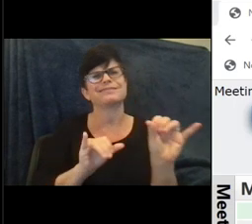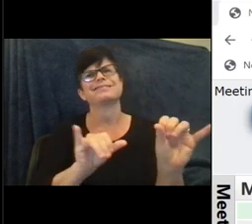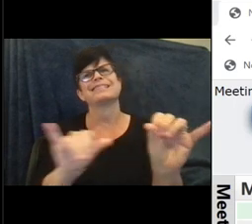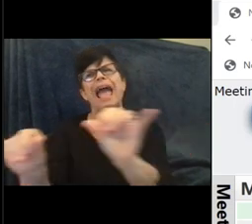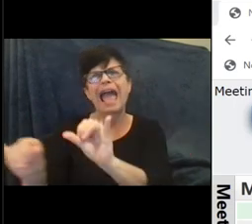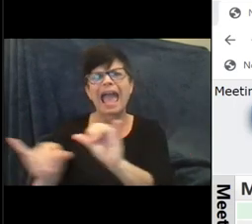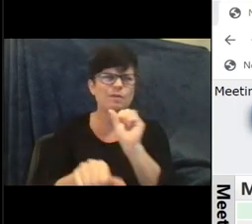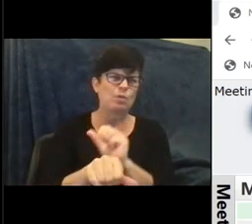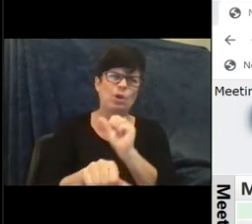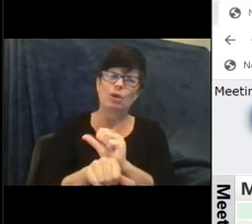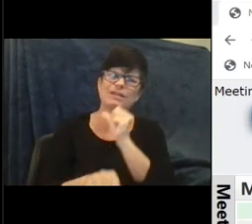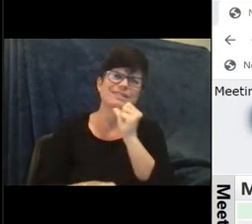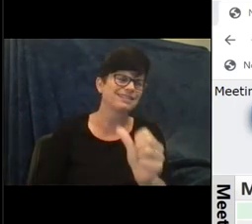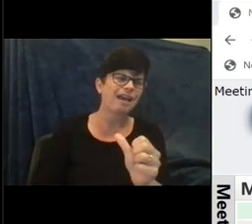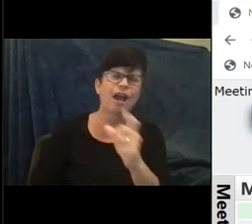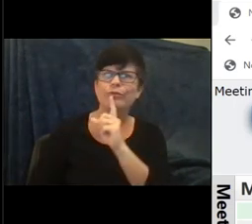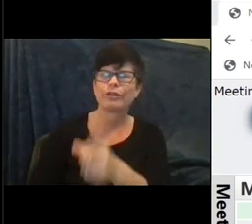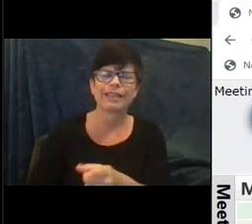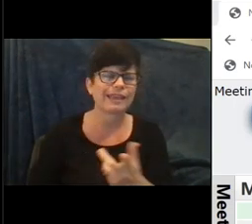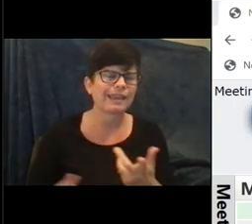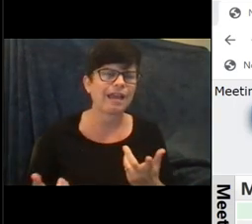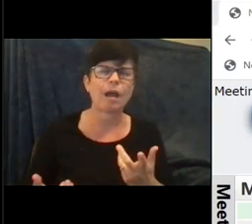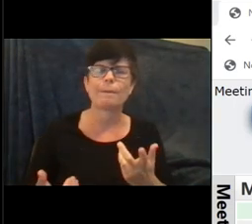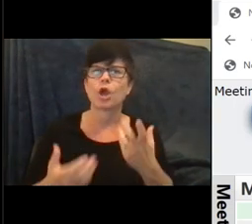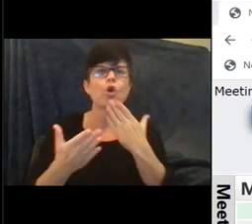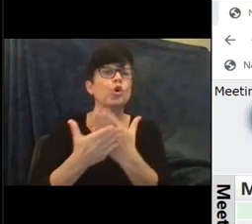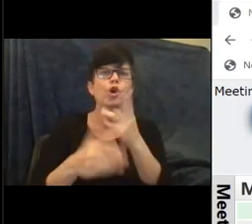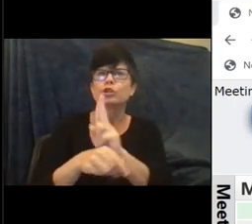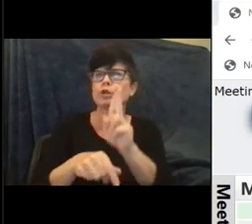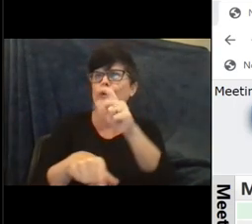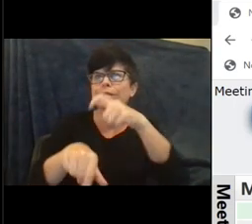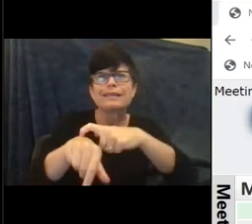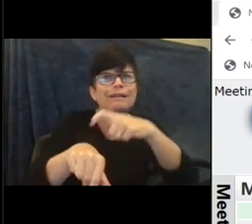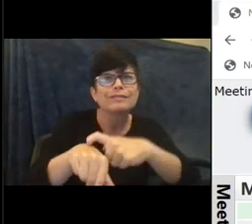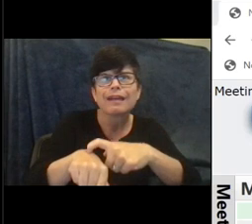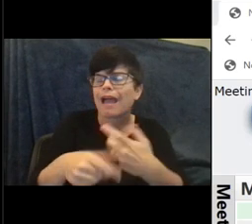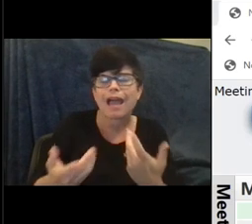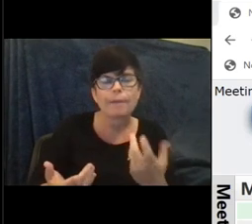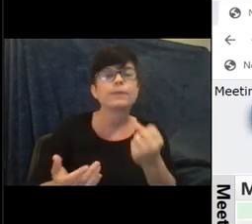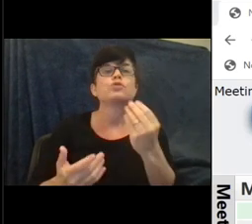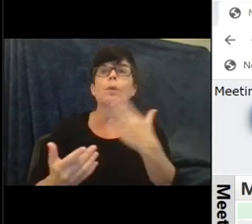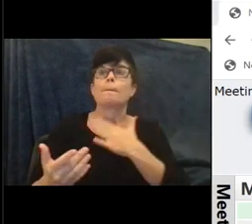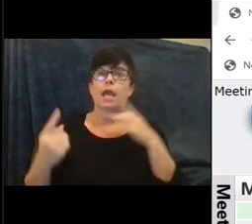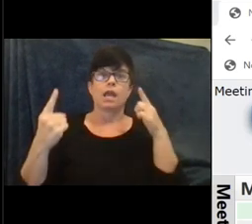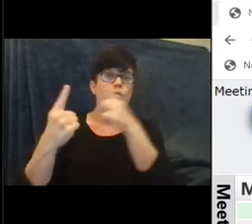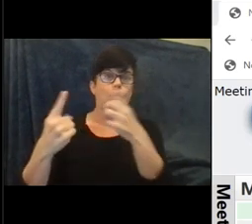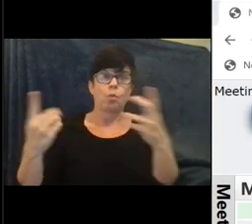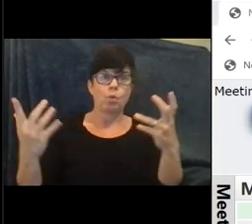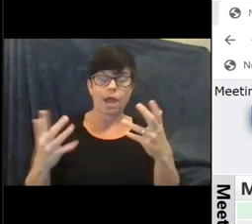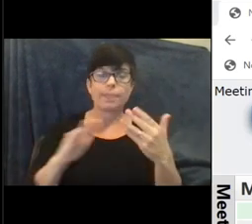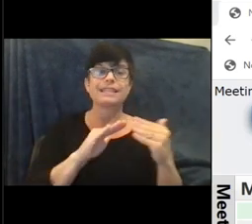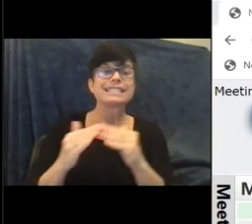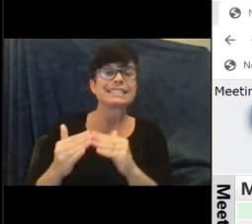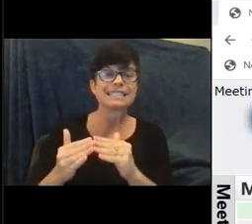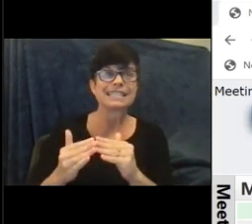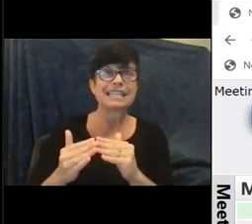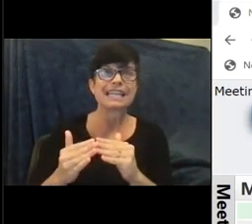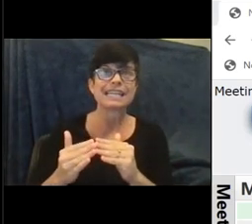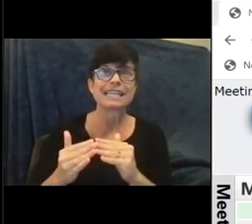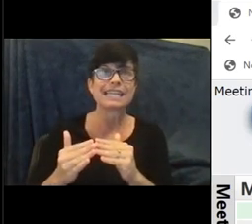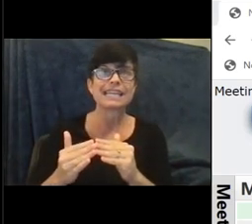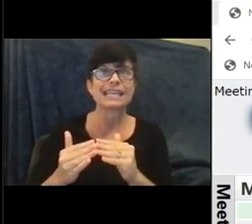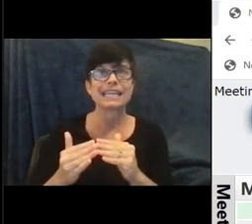not productive for anyone. So that, you know, that would be my goal, is that the city would, you know,